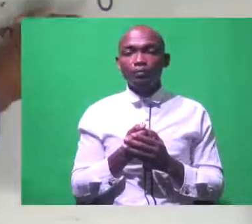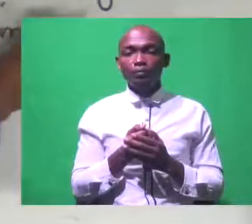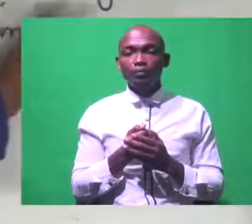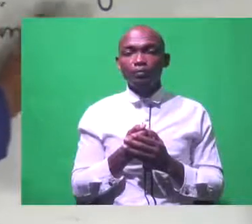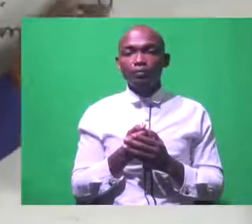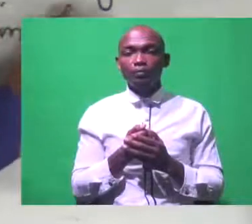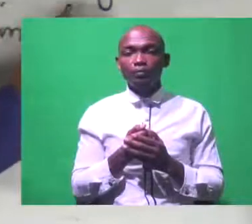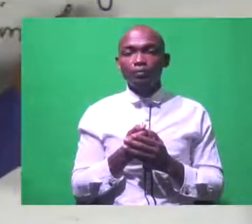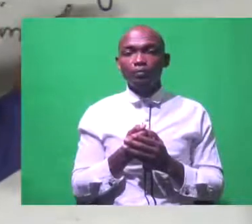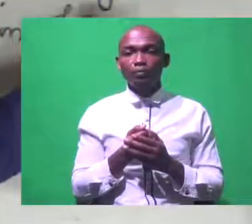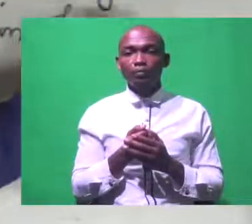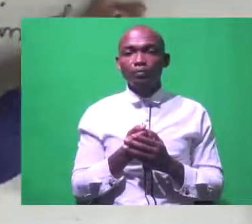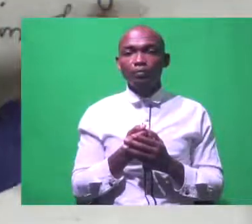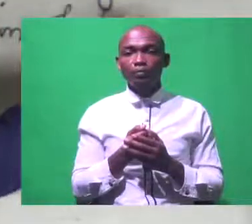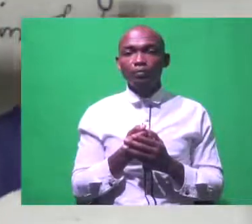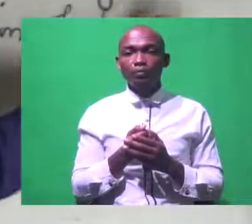which